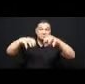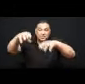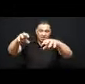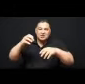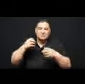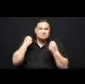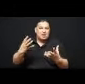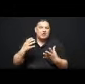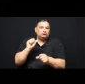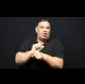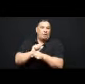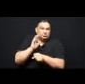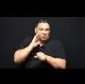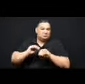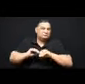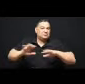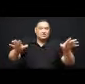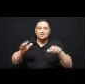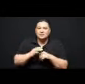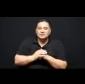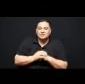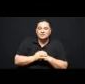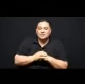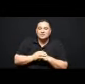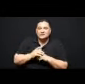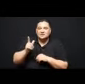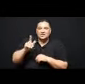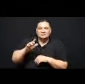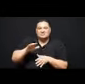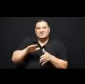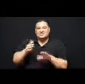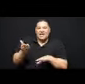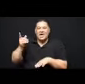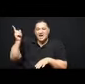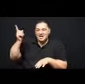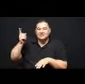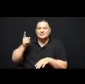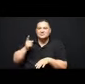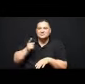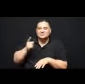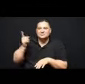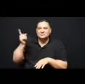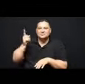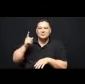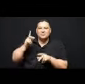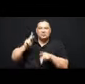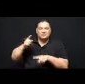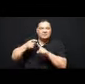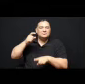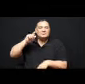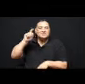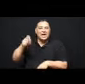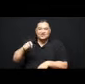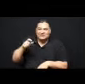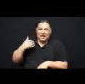be sparked. A dead recluse from Texas has his $1 billion name on everything.